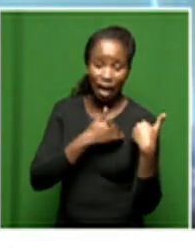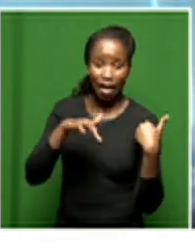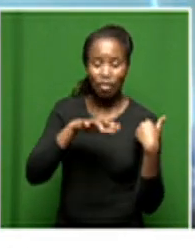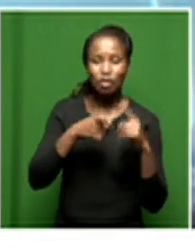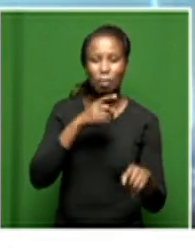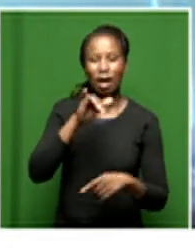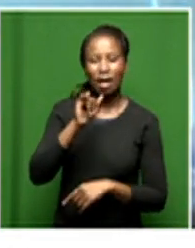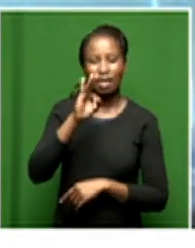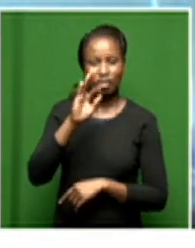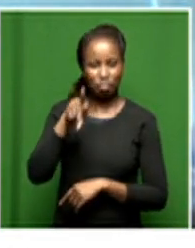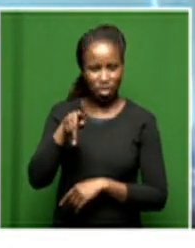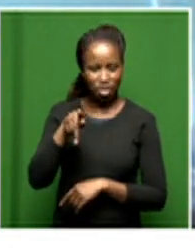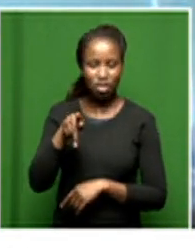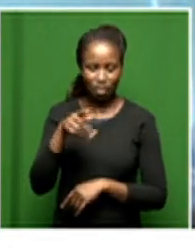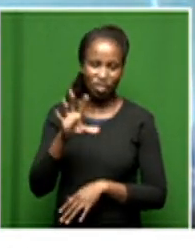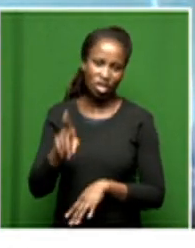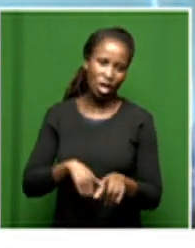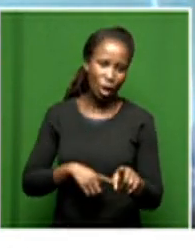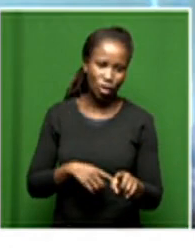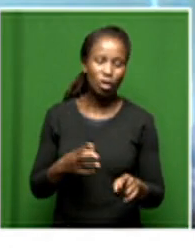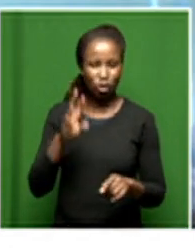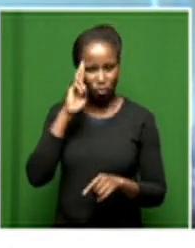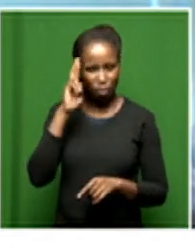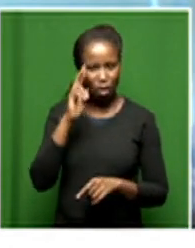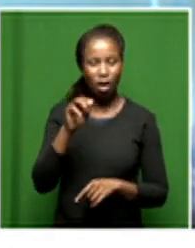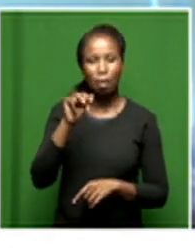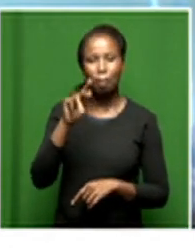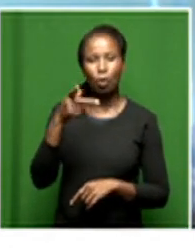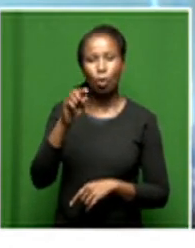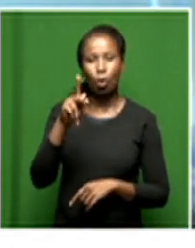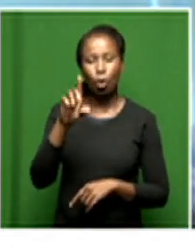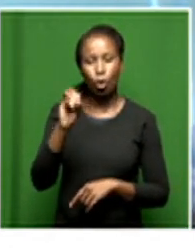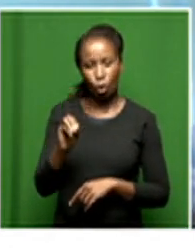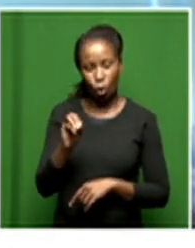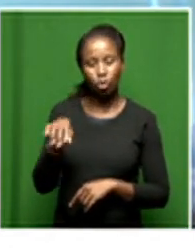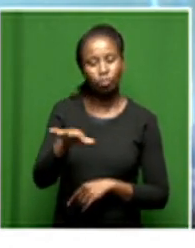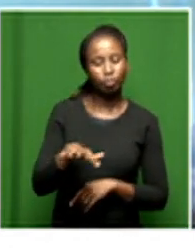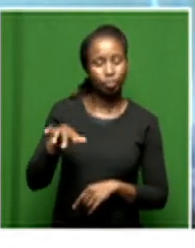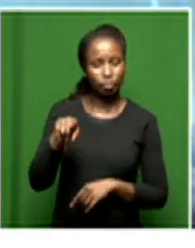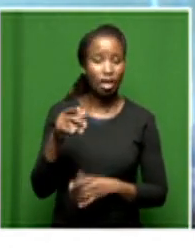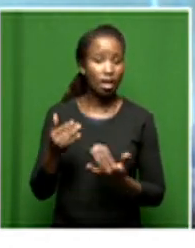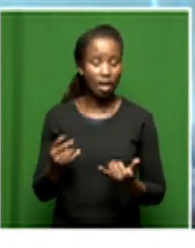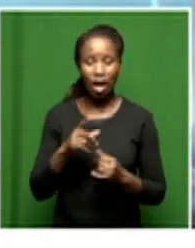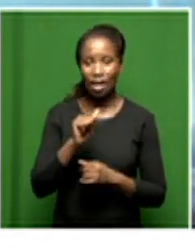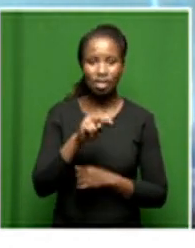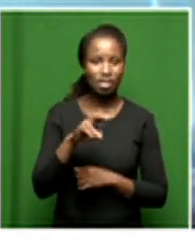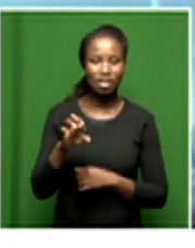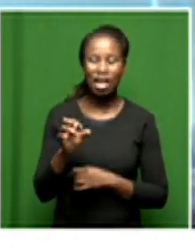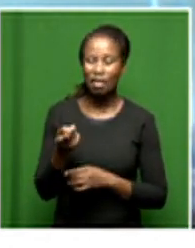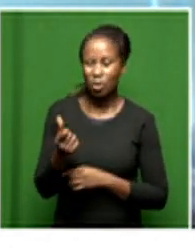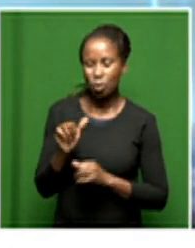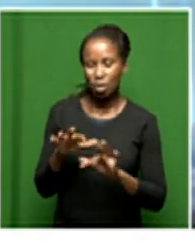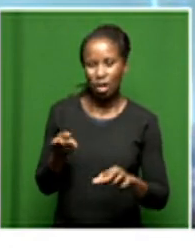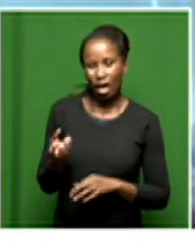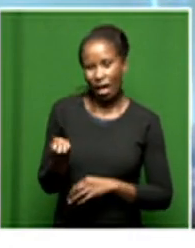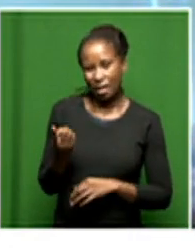as you mentioned at the start of your show. That means the Upungolo Council is now hung, or the ANC don't have a majority there